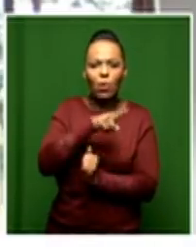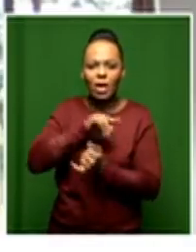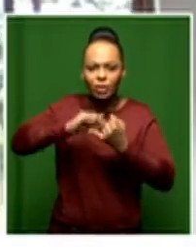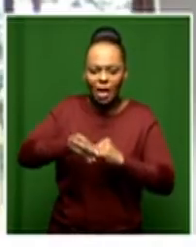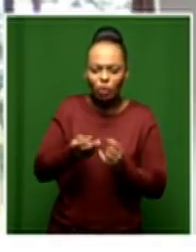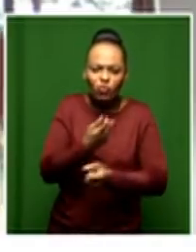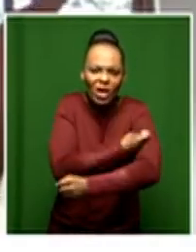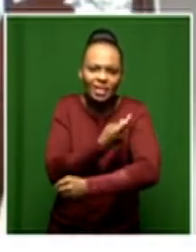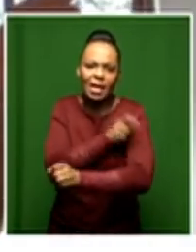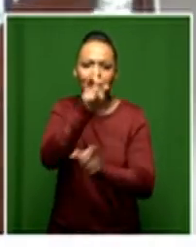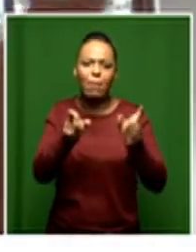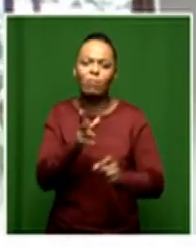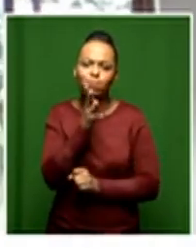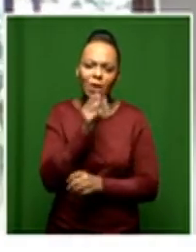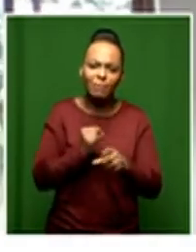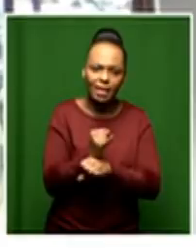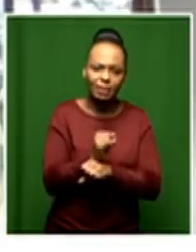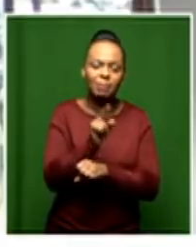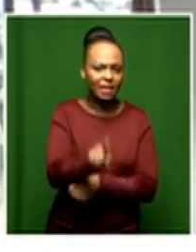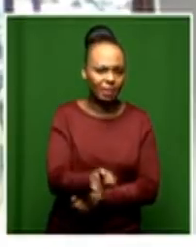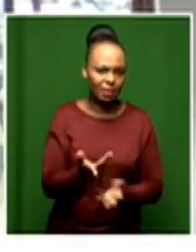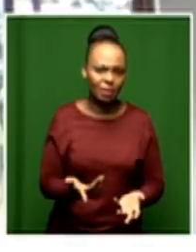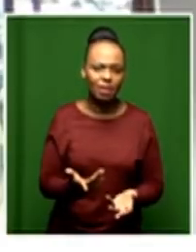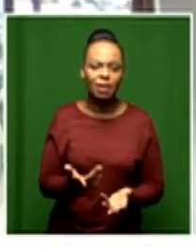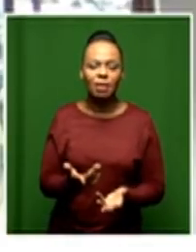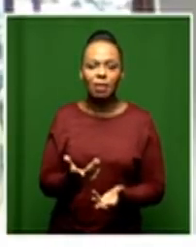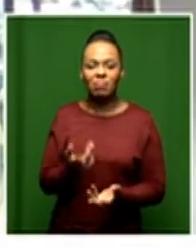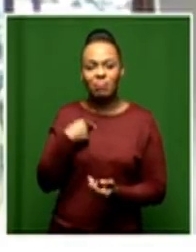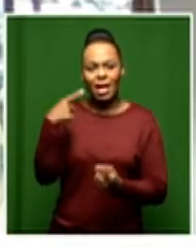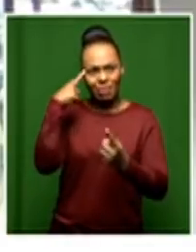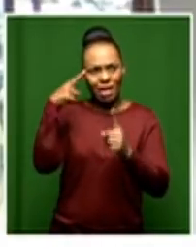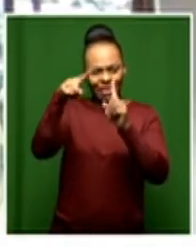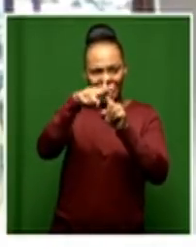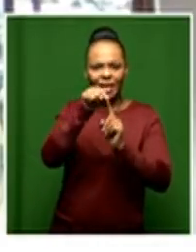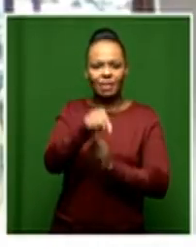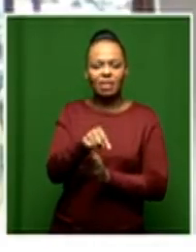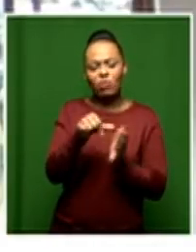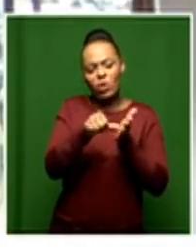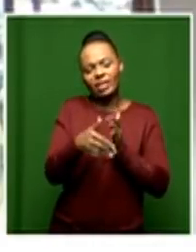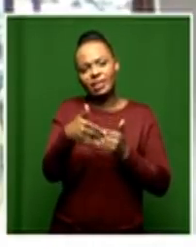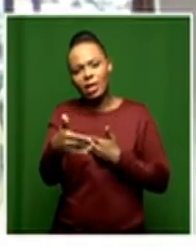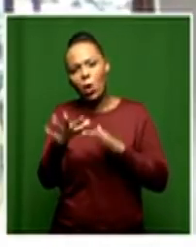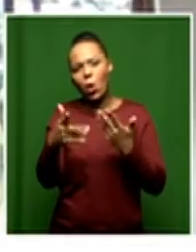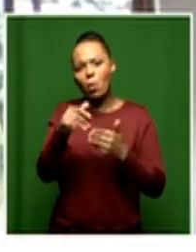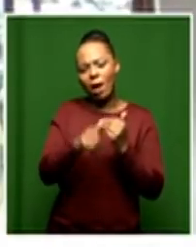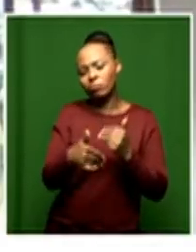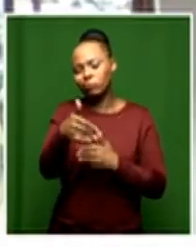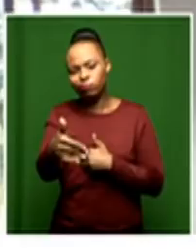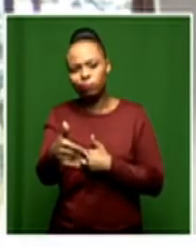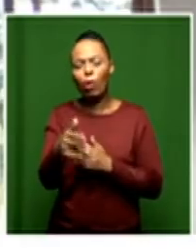quick. So it's going to be a very big moving target in the next few days and next few weeks, and let's